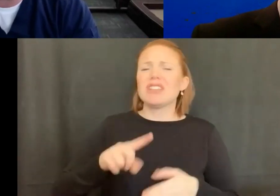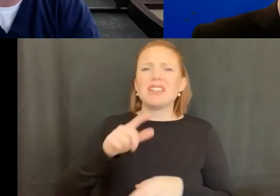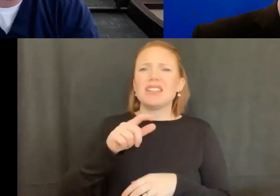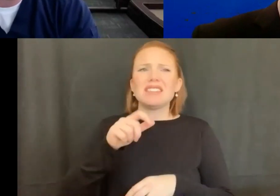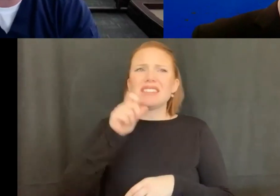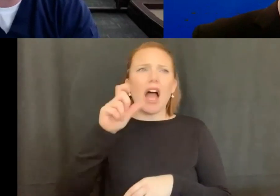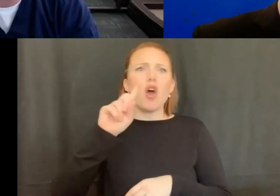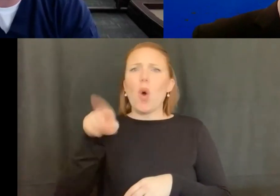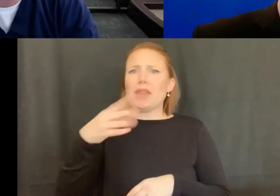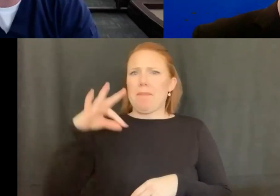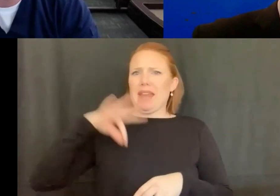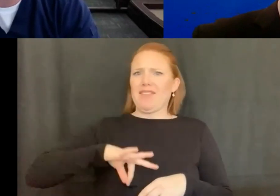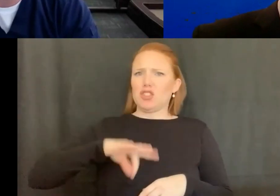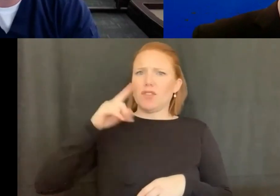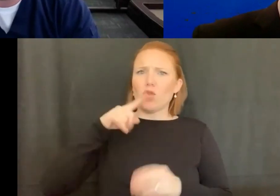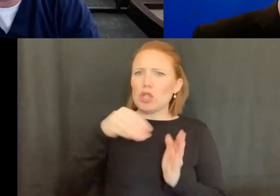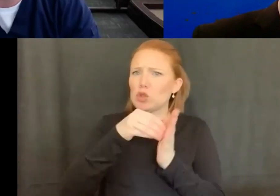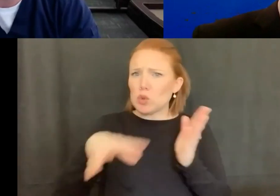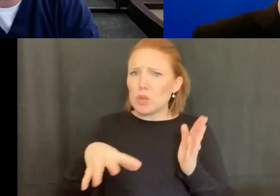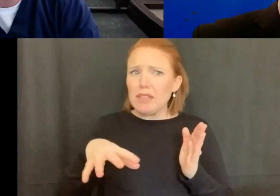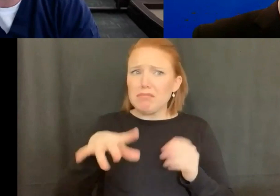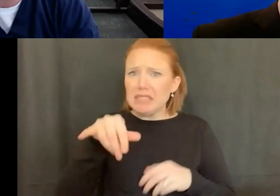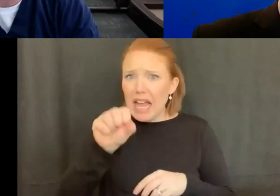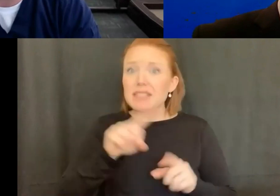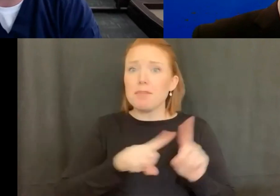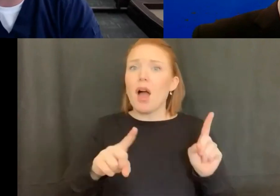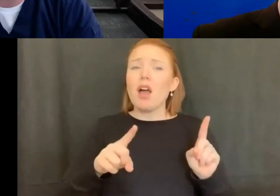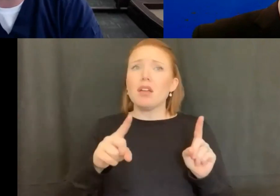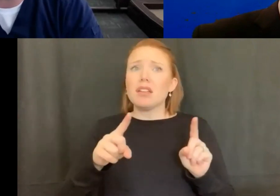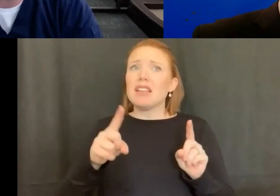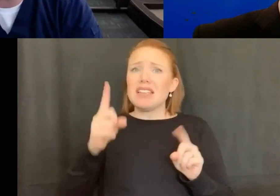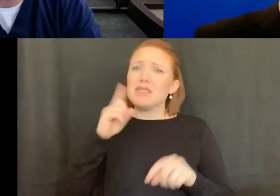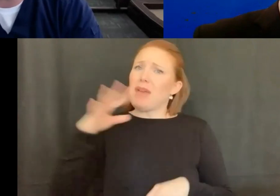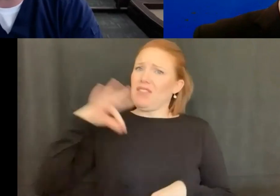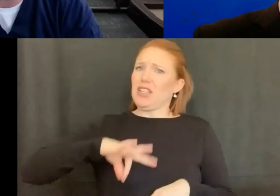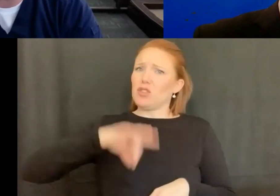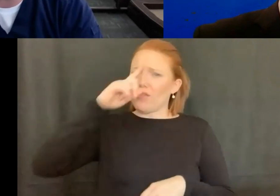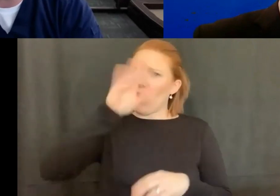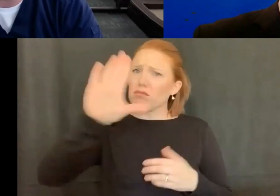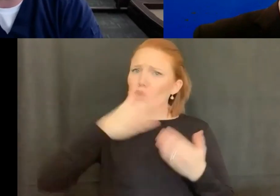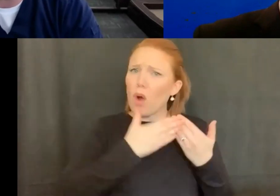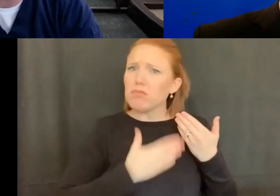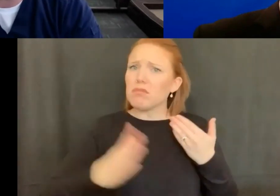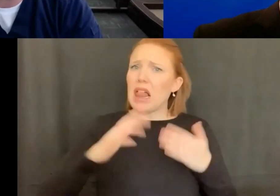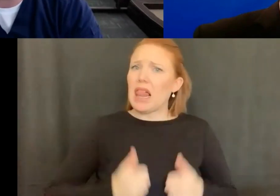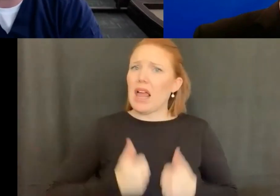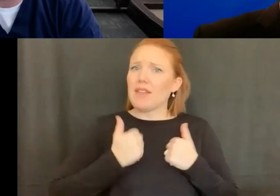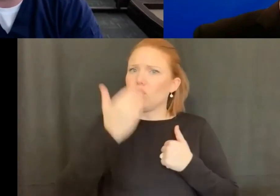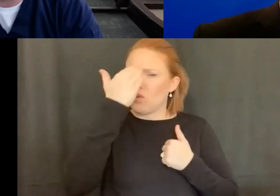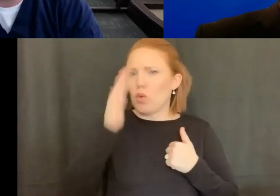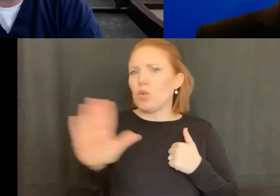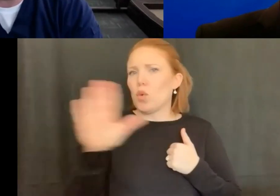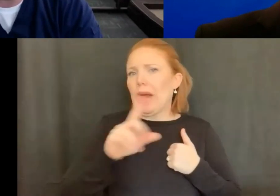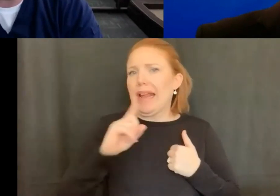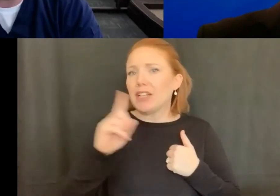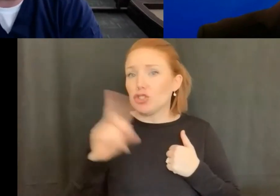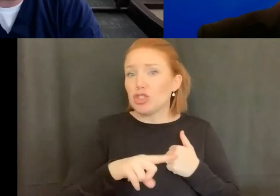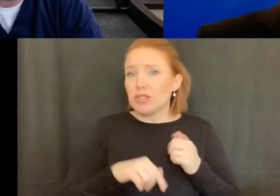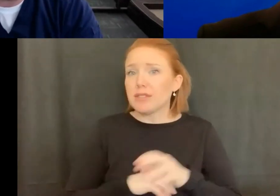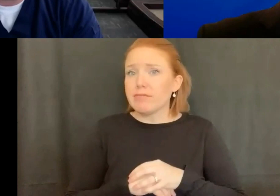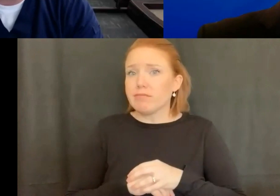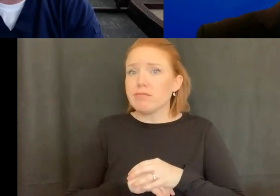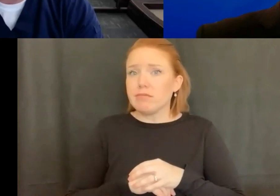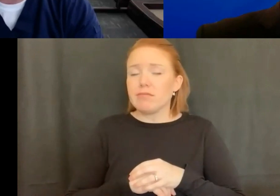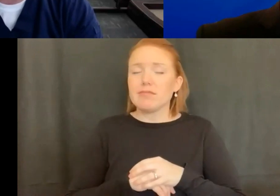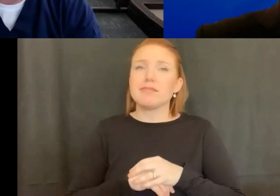useful to you as a student. It'll be useful throughout your life to know those the answer to those questions.